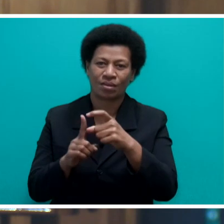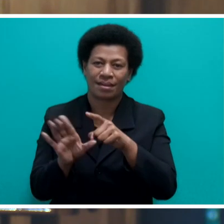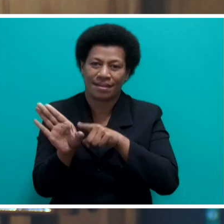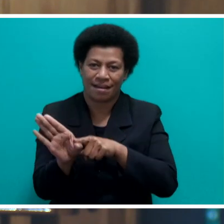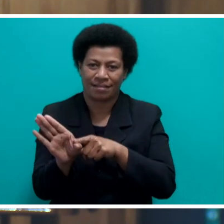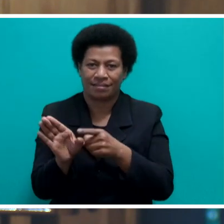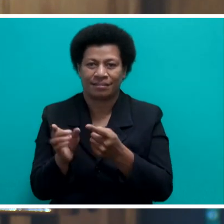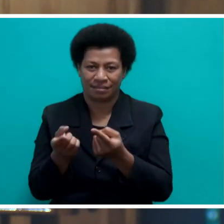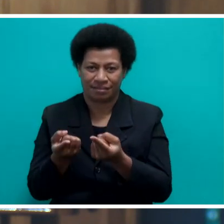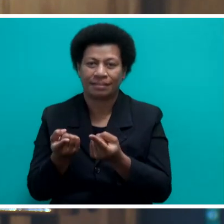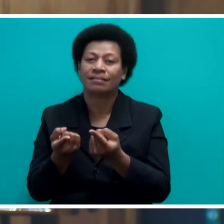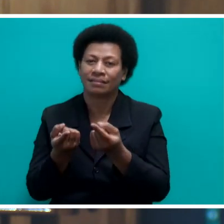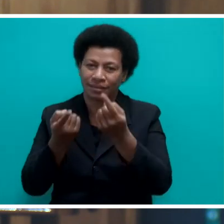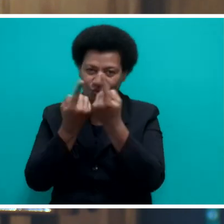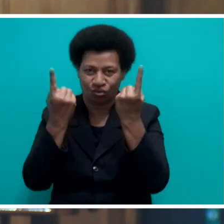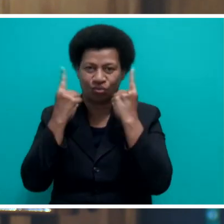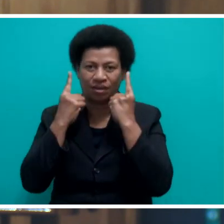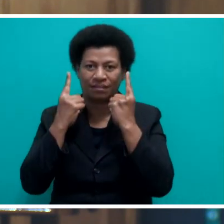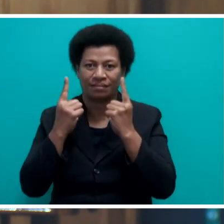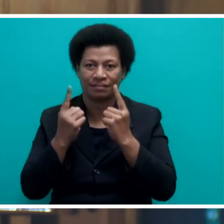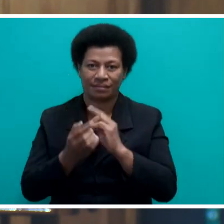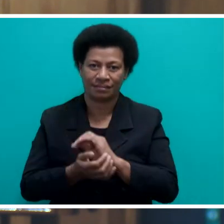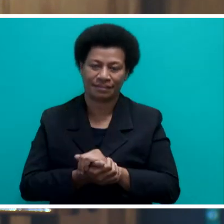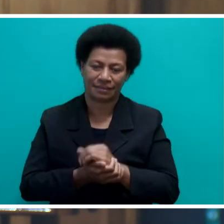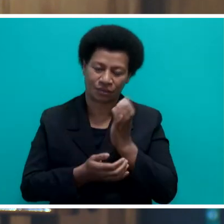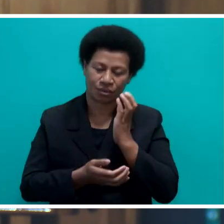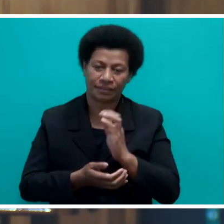Honourable Speaker, sir, I thank the honourable member for her question.